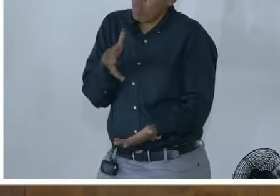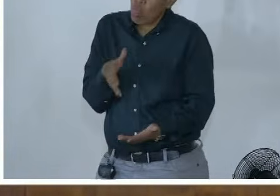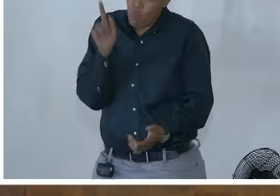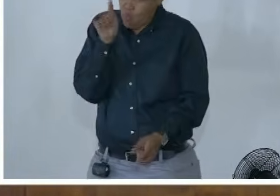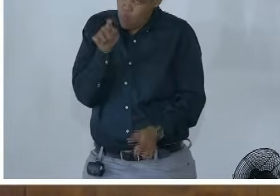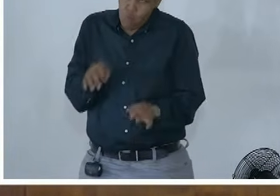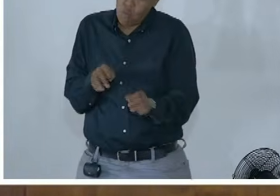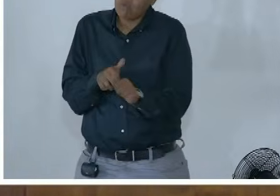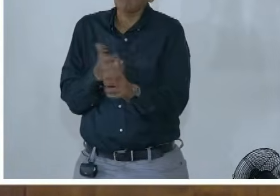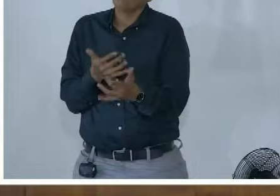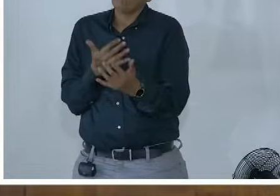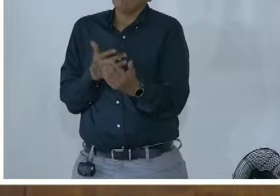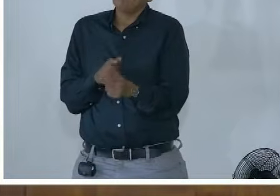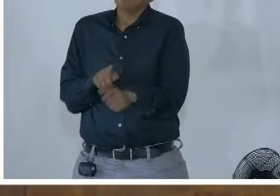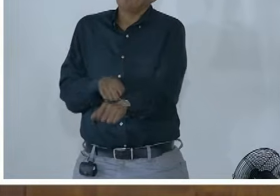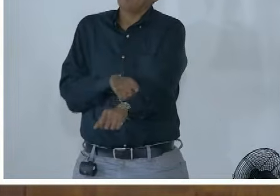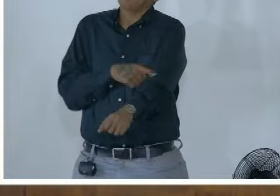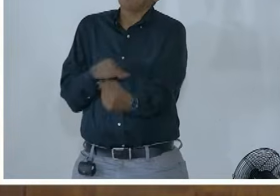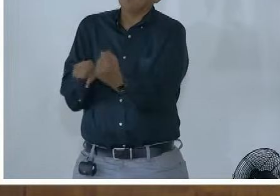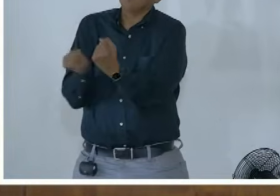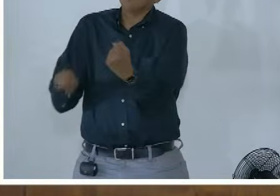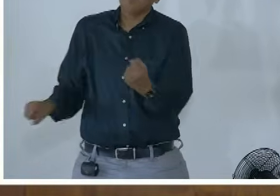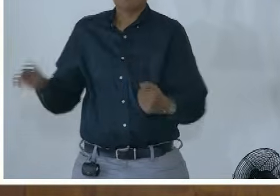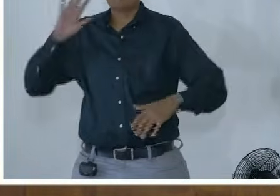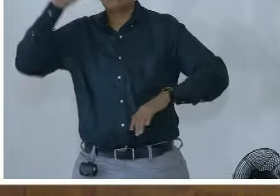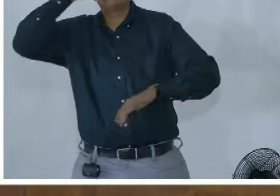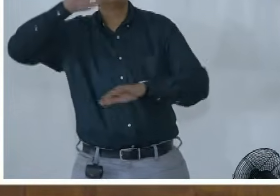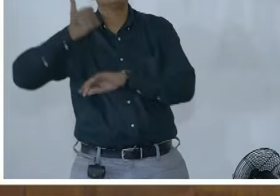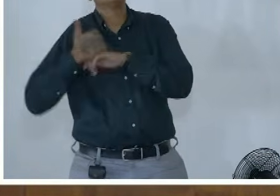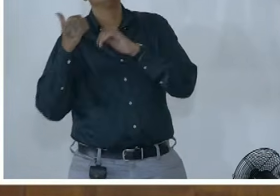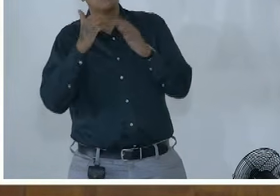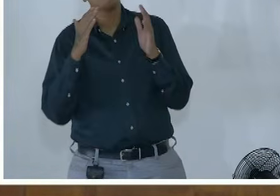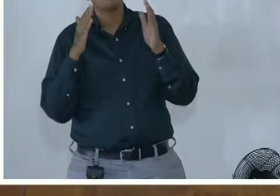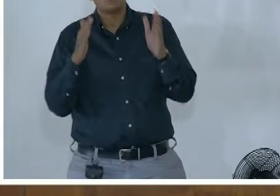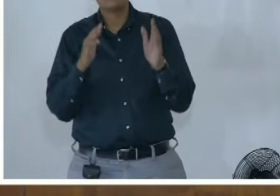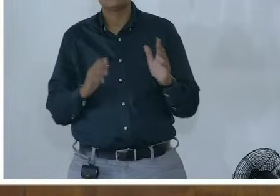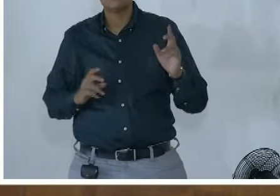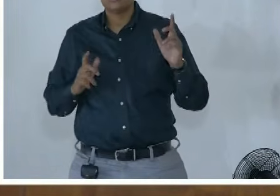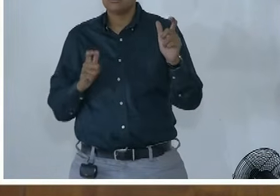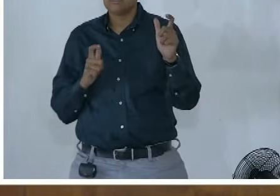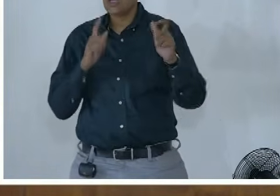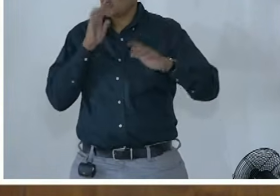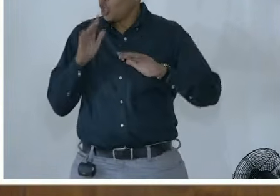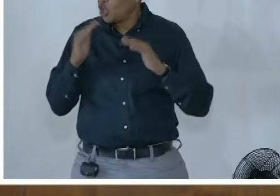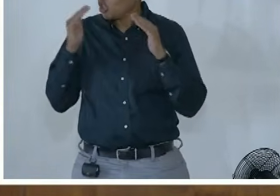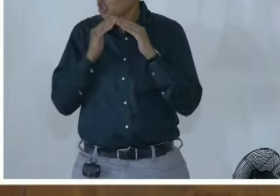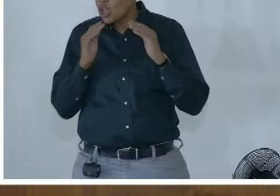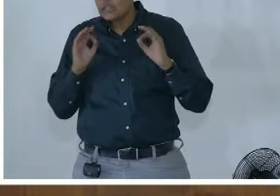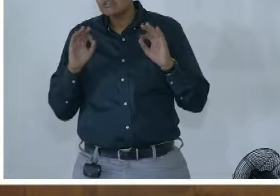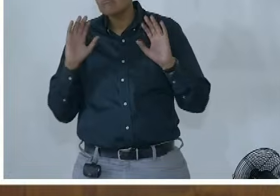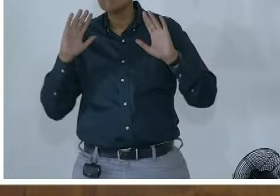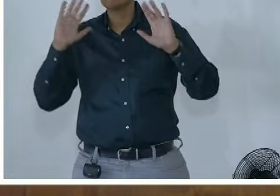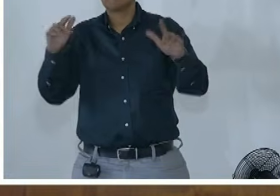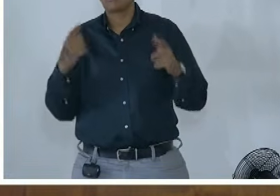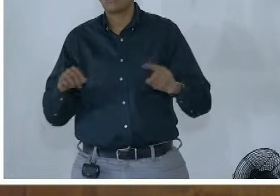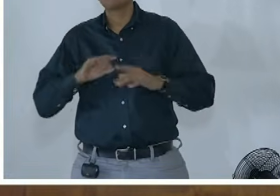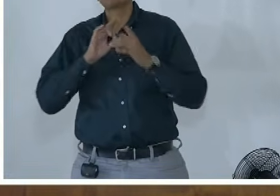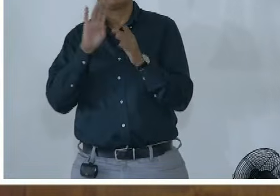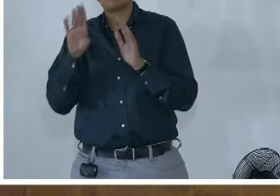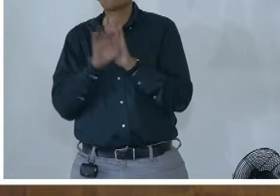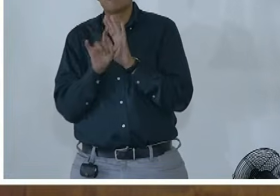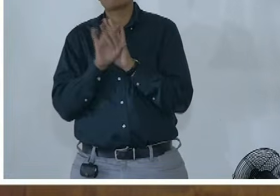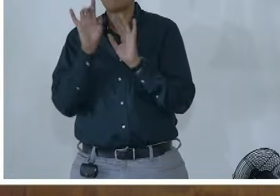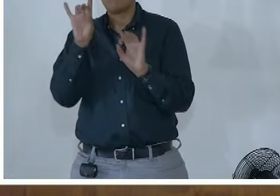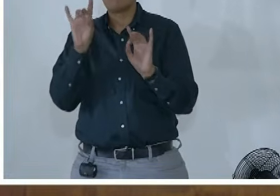seeking and implementing ways to speed up justice. And so, against that